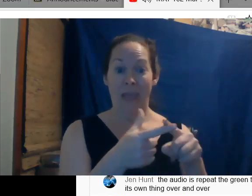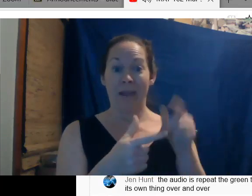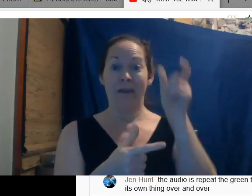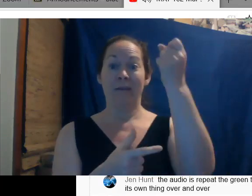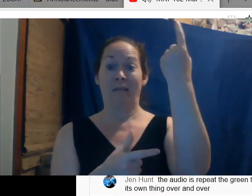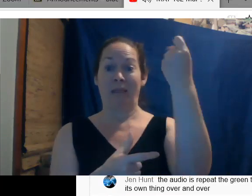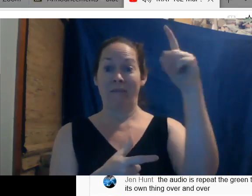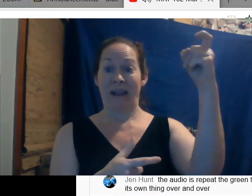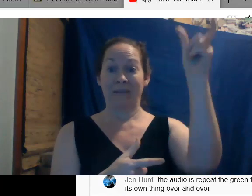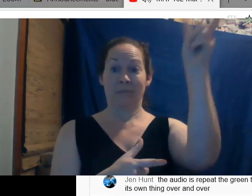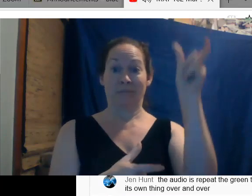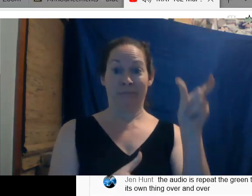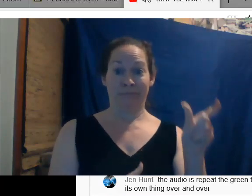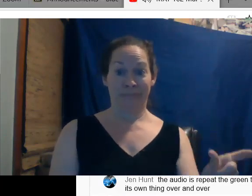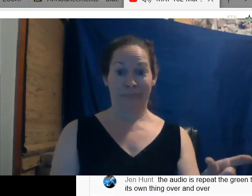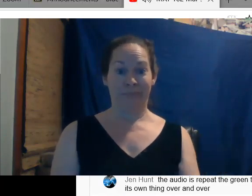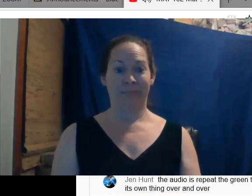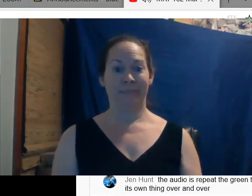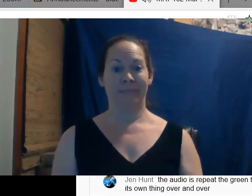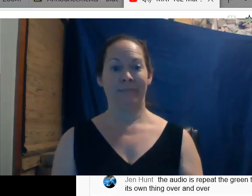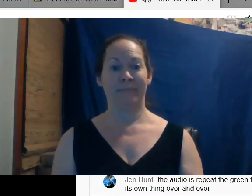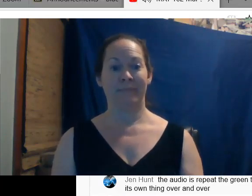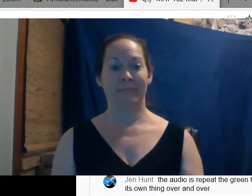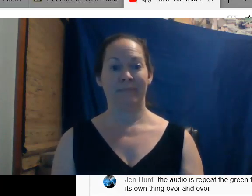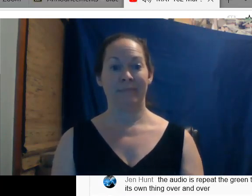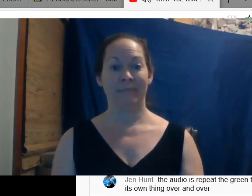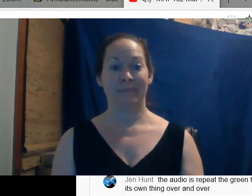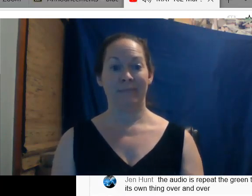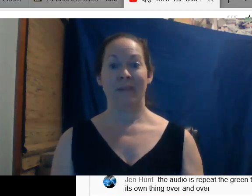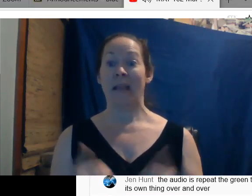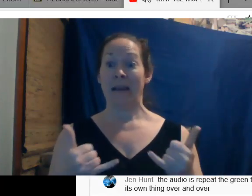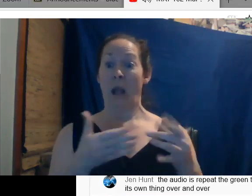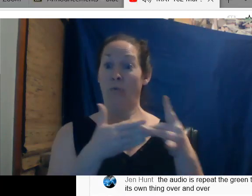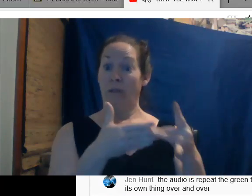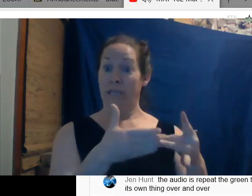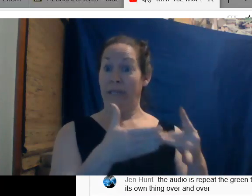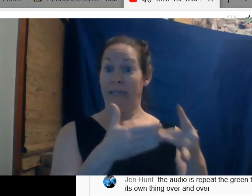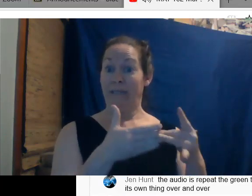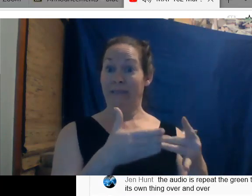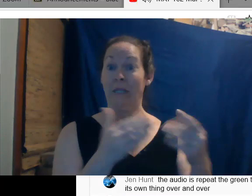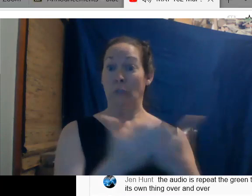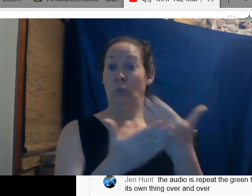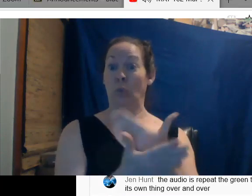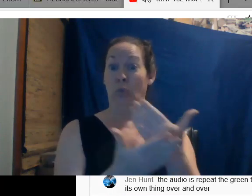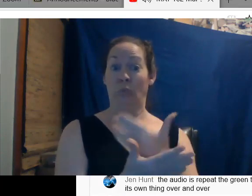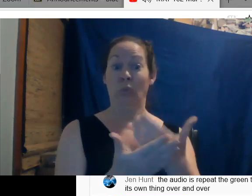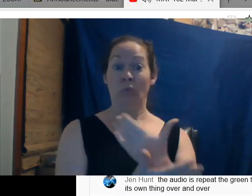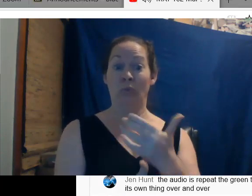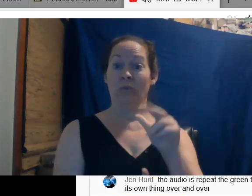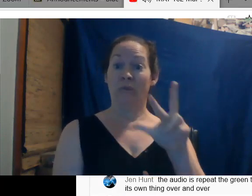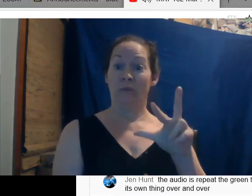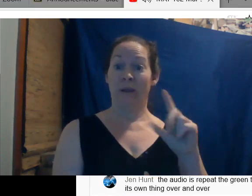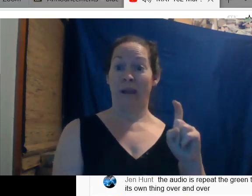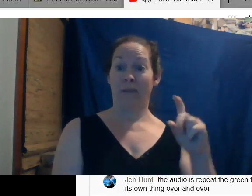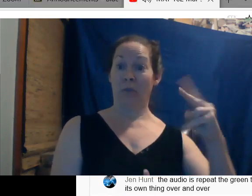And now I pull down my next term, and I have a new leading term. And so now I'm ready to